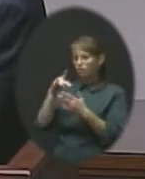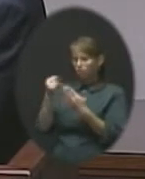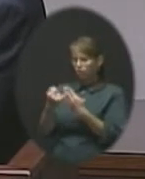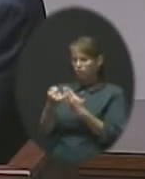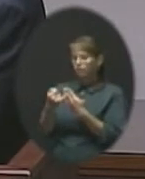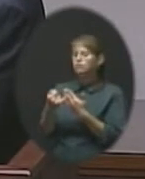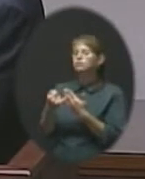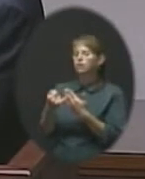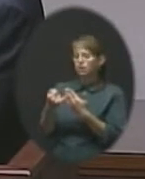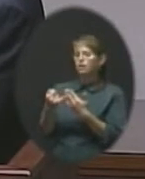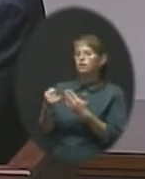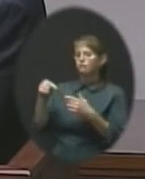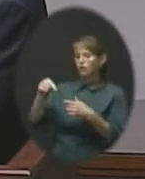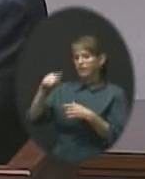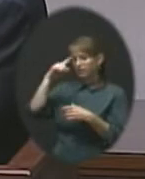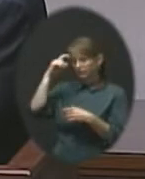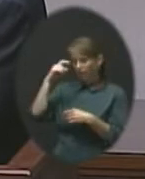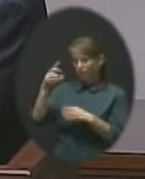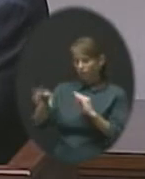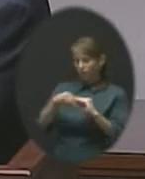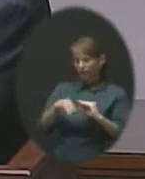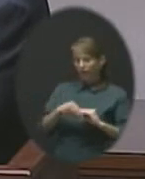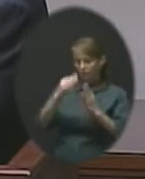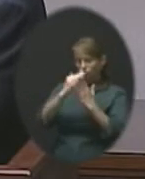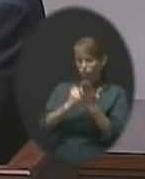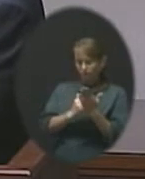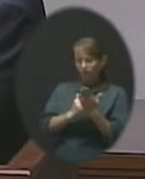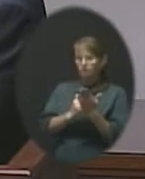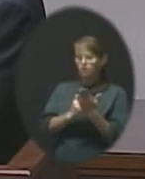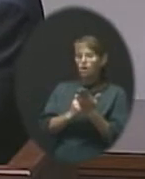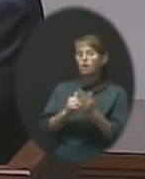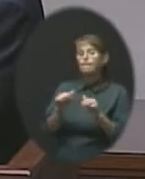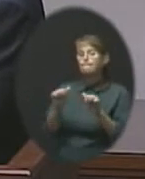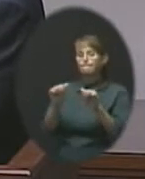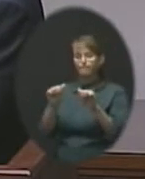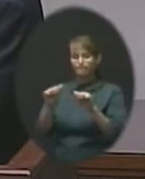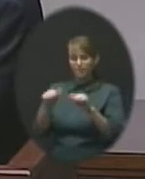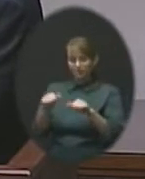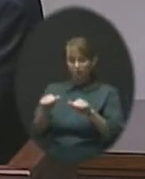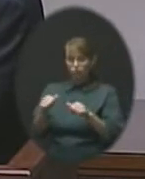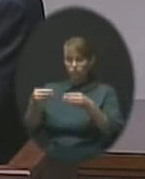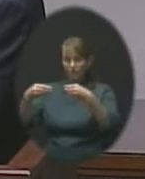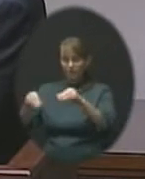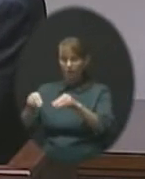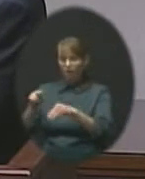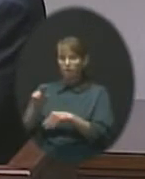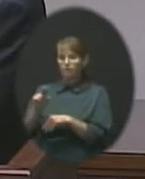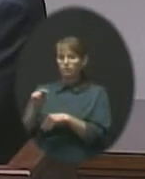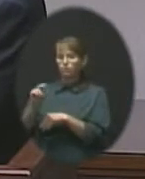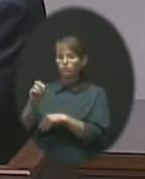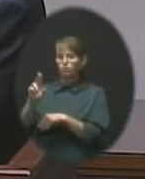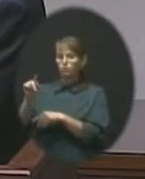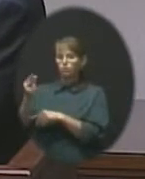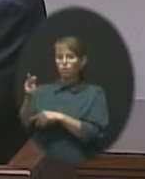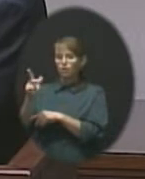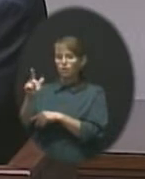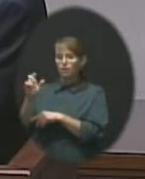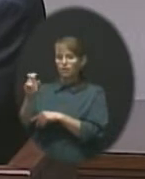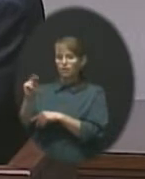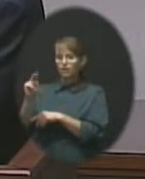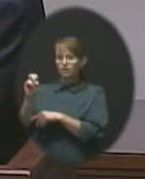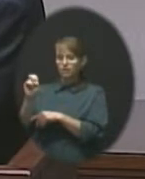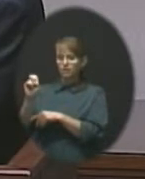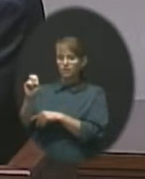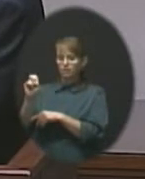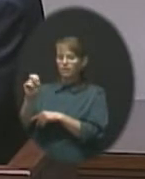on our list. There is a potential sale of North Lindenwood Service Center, and there are funds